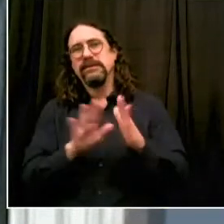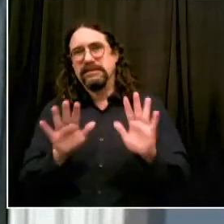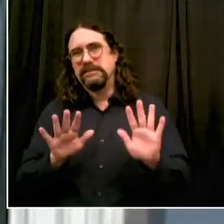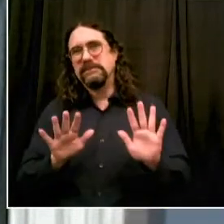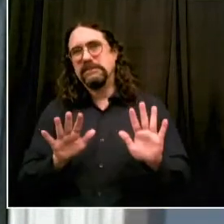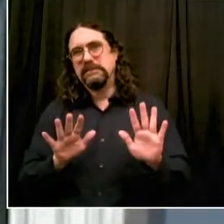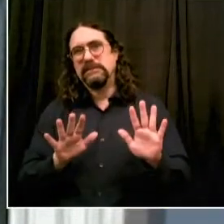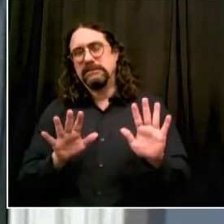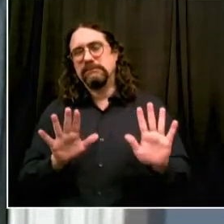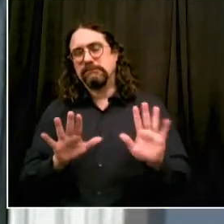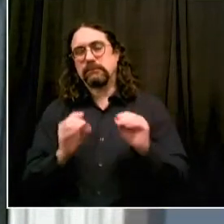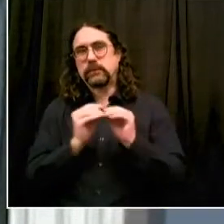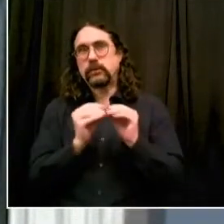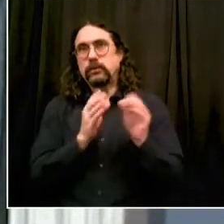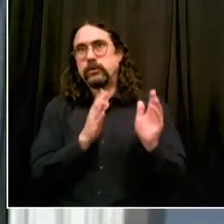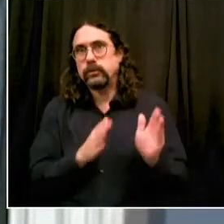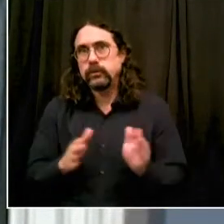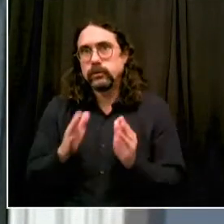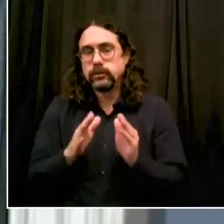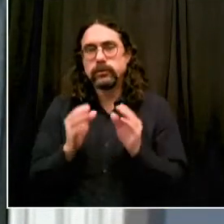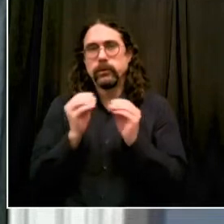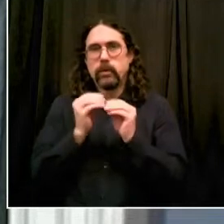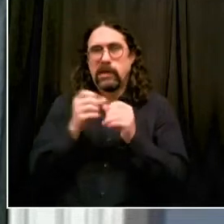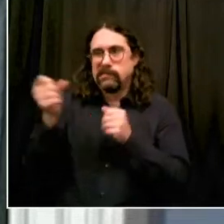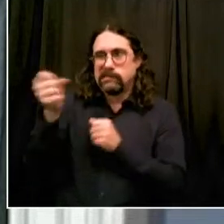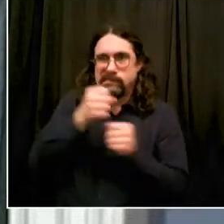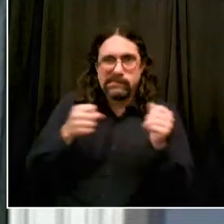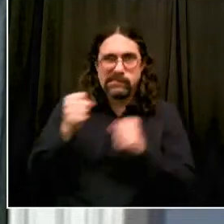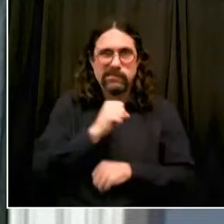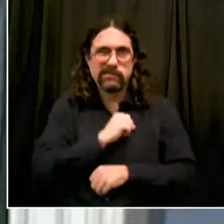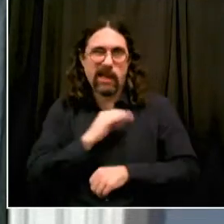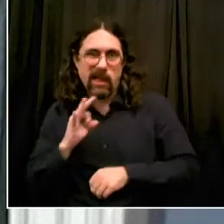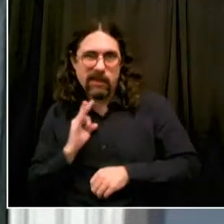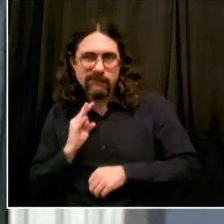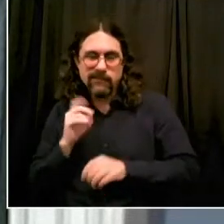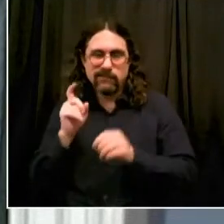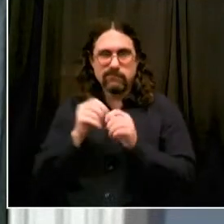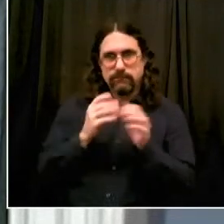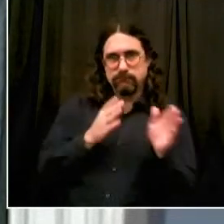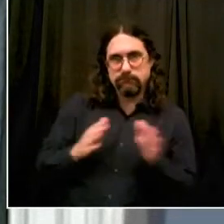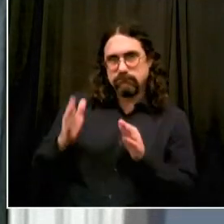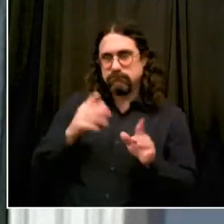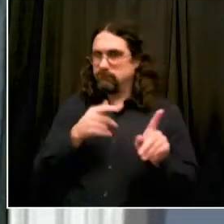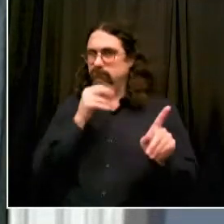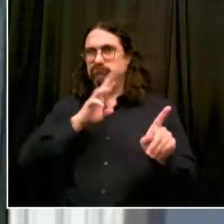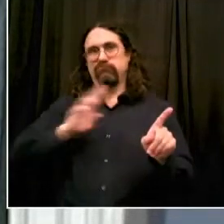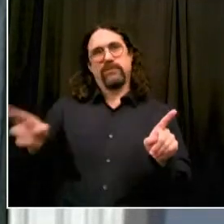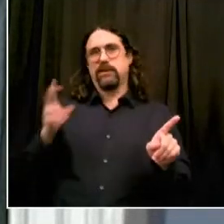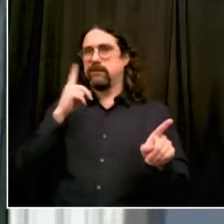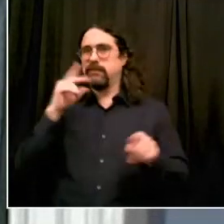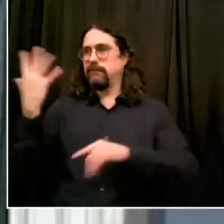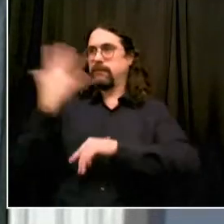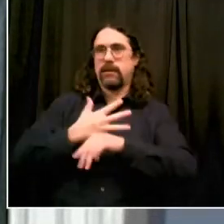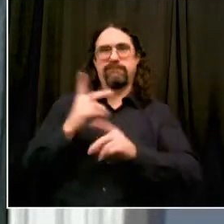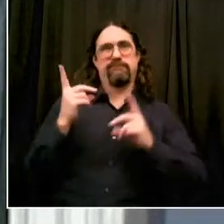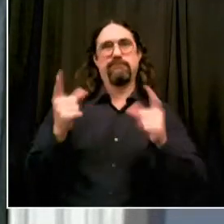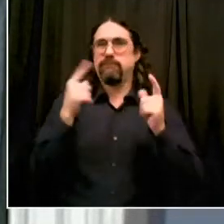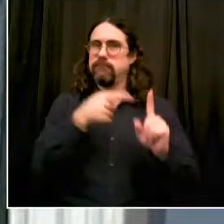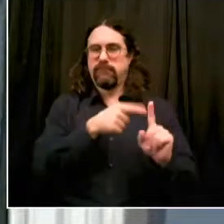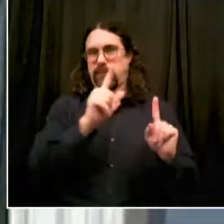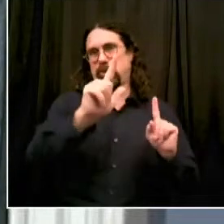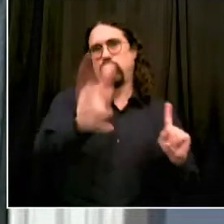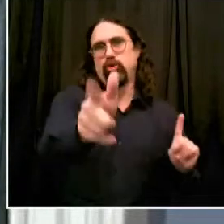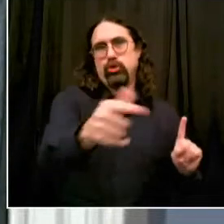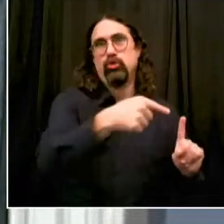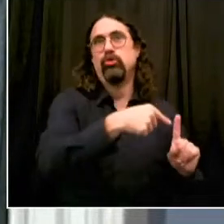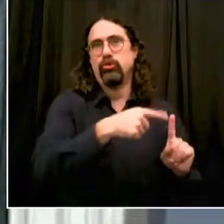another teacher to perhaps take more students and create another classroom based on how many parents and students have chosen in-person